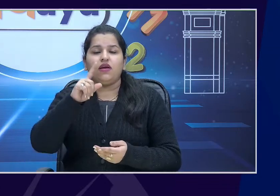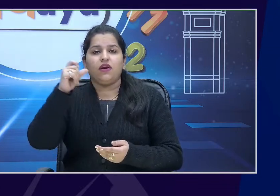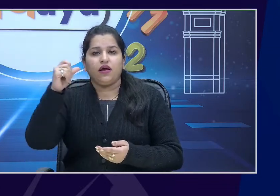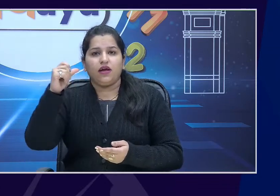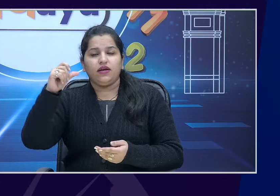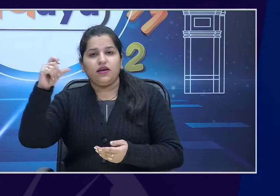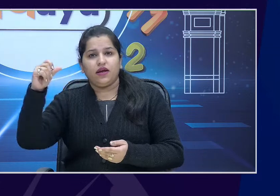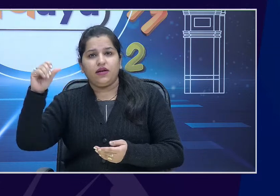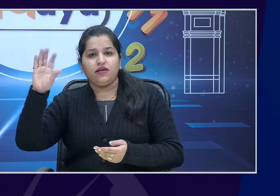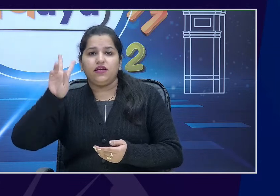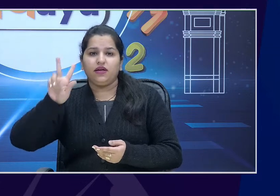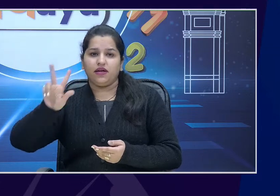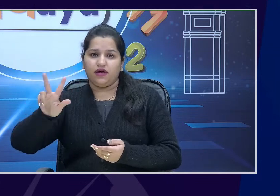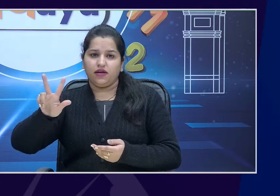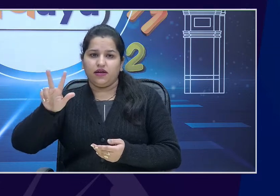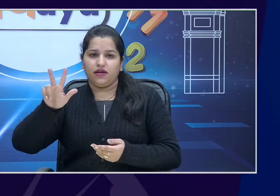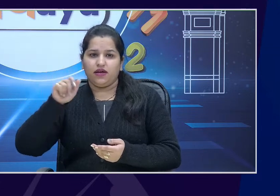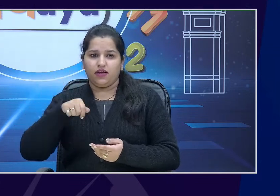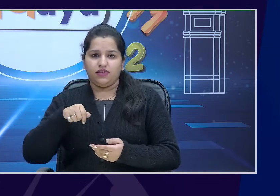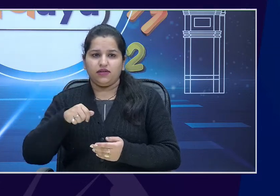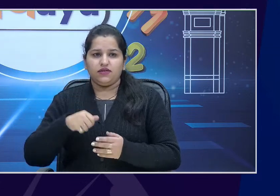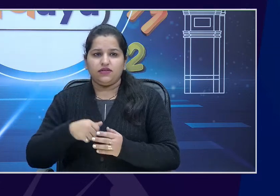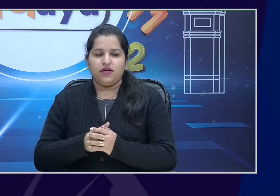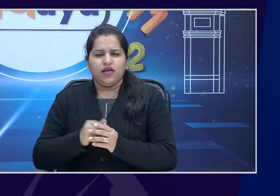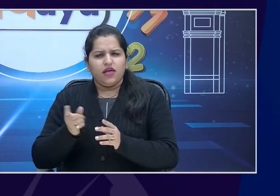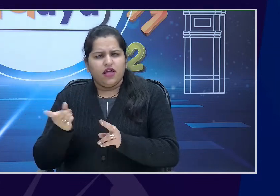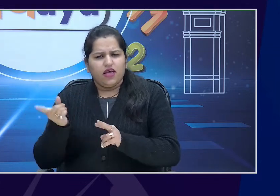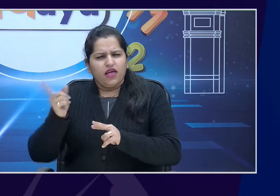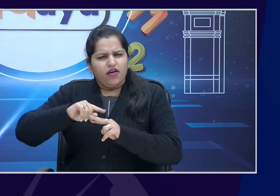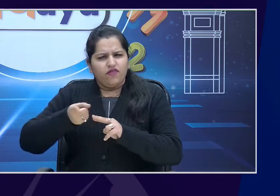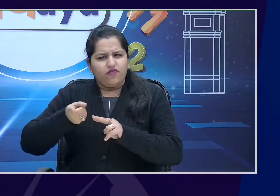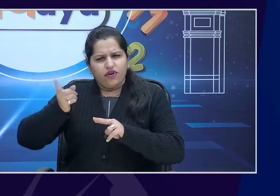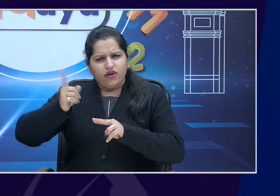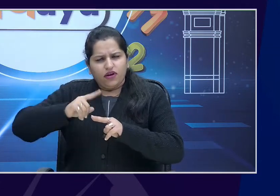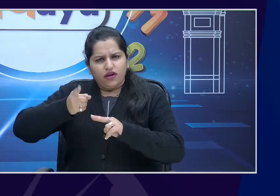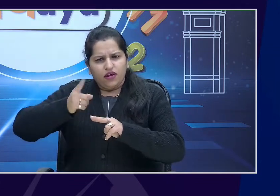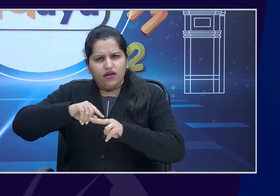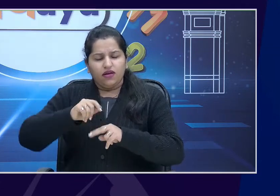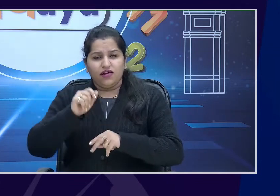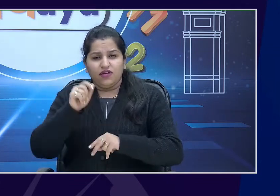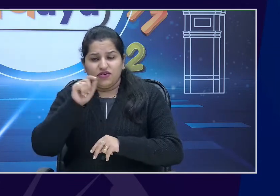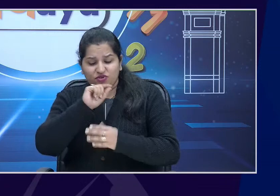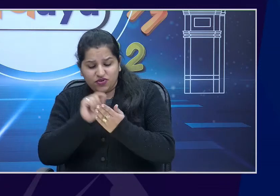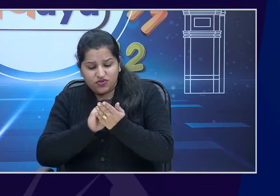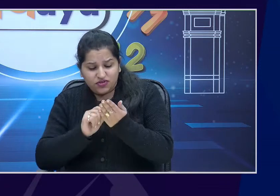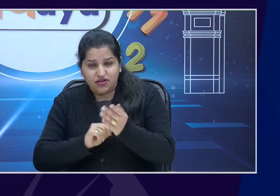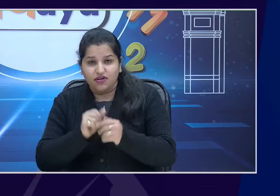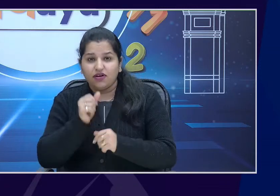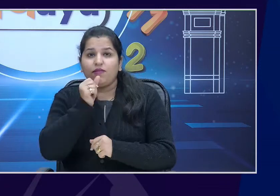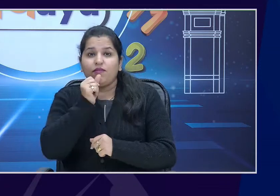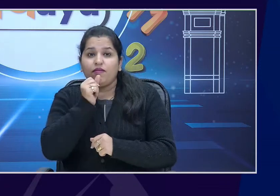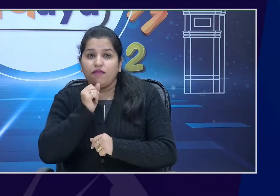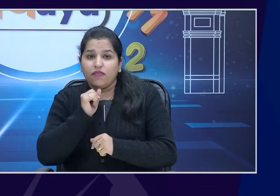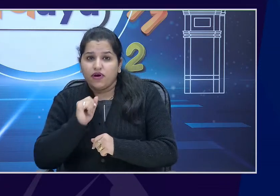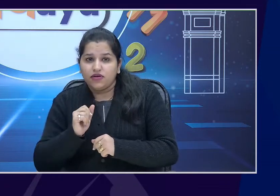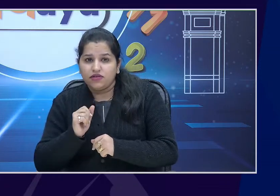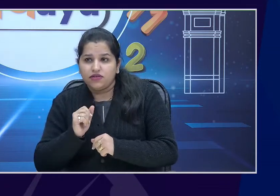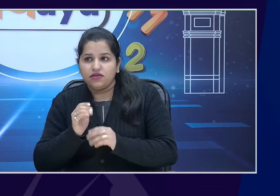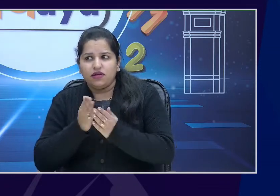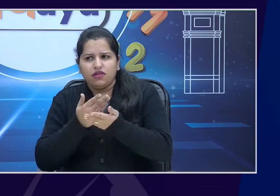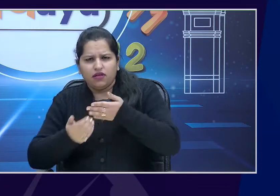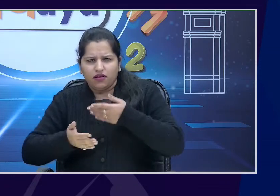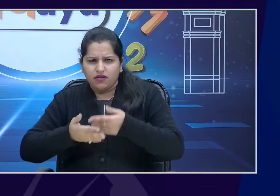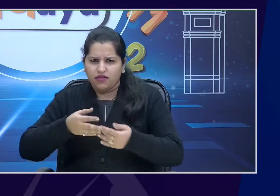she has written on each day. She has written something, some personal thing, some events, anything.